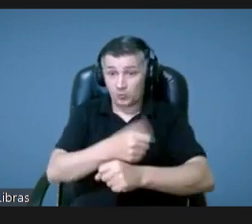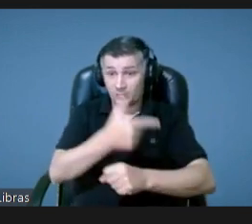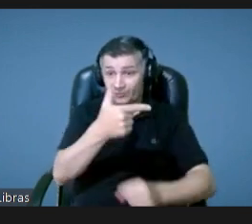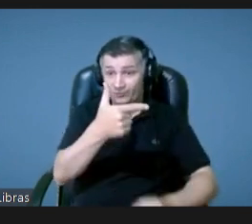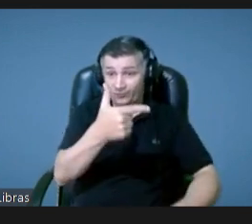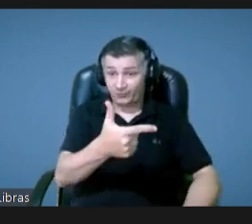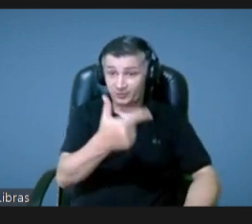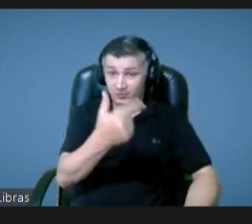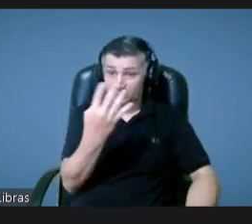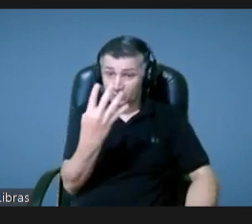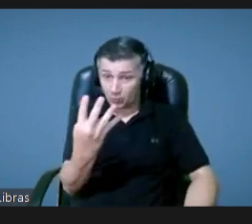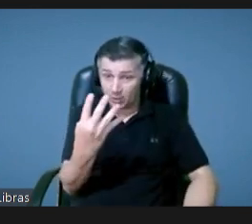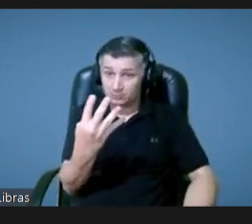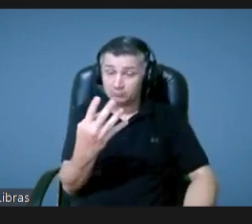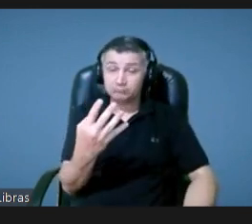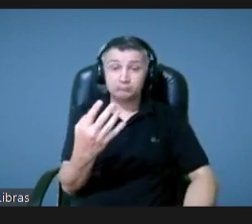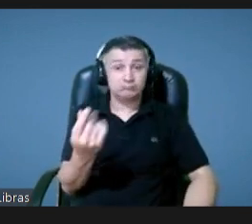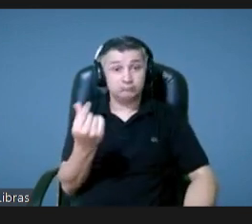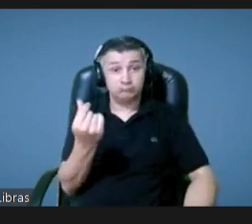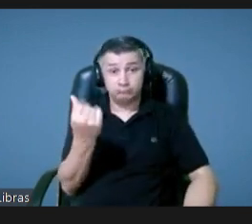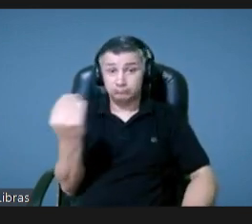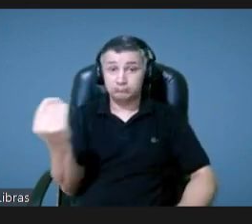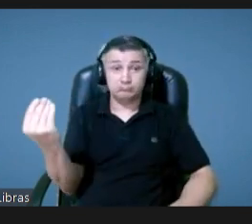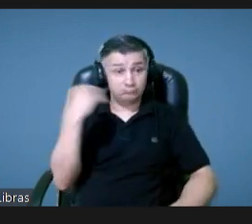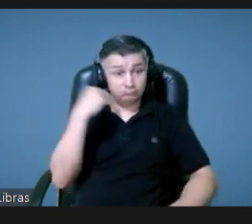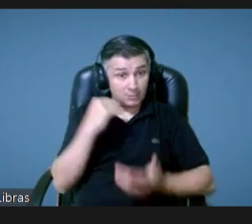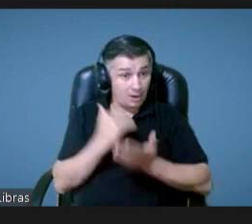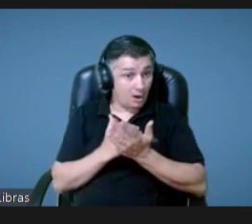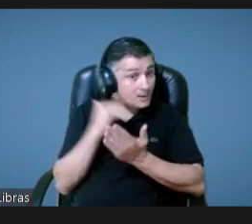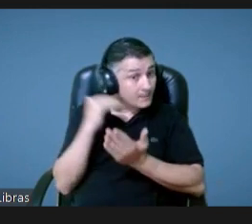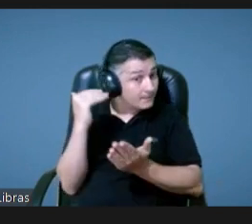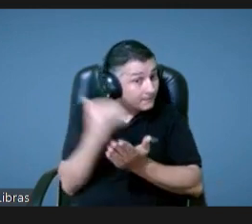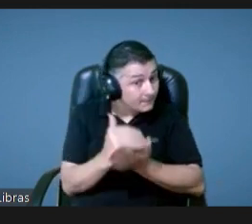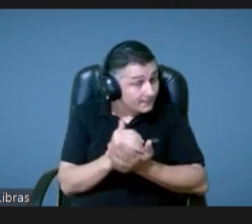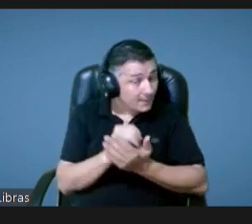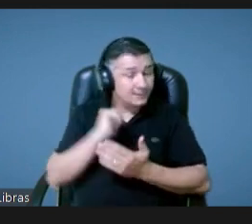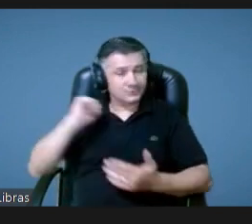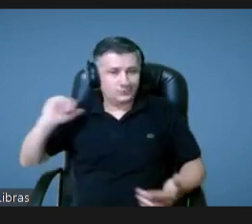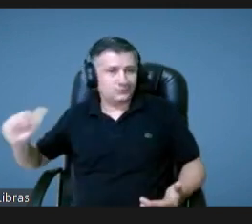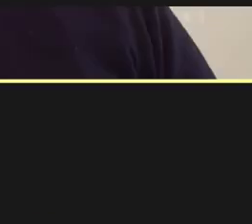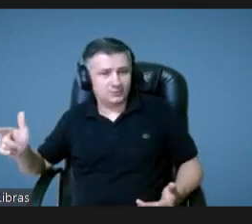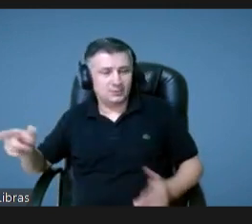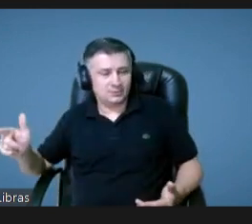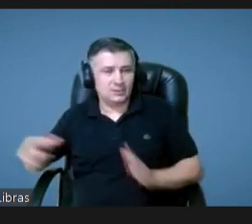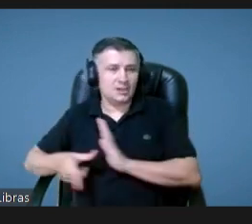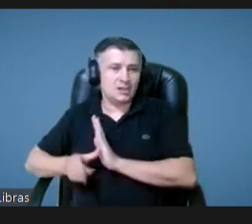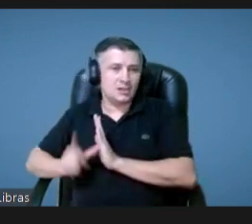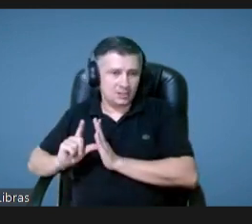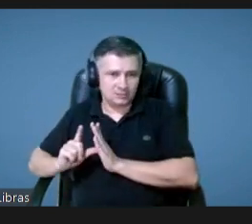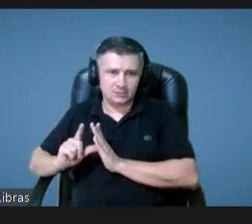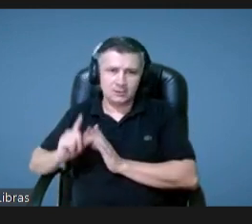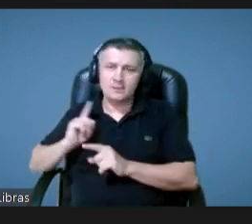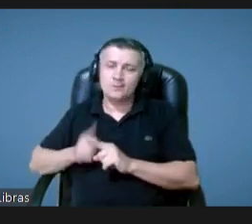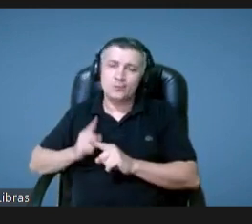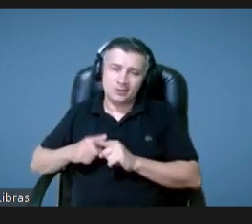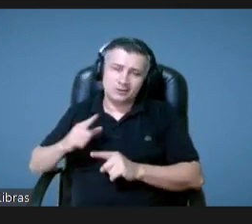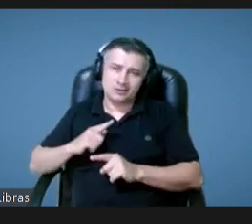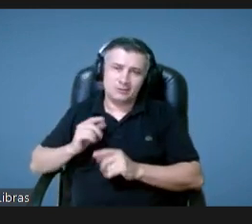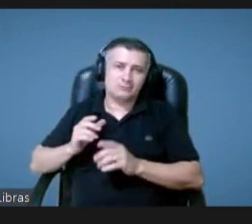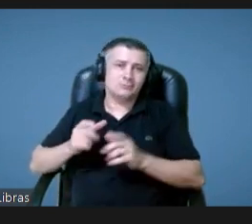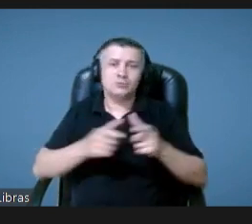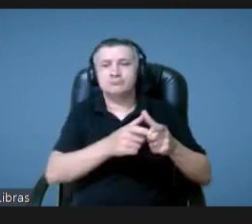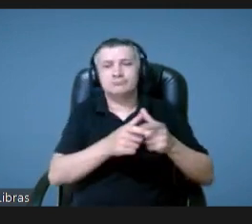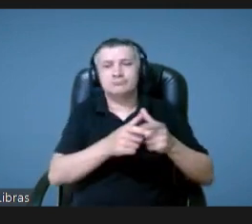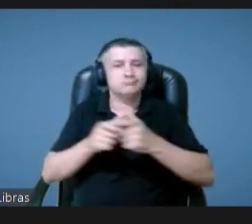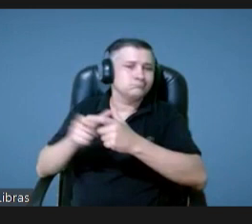So for 2024, we should expect growth in terms of revenue from this business